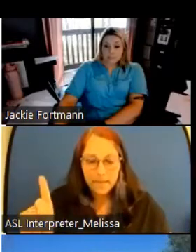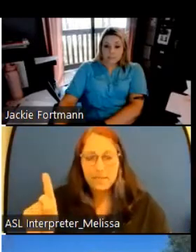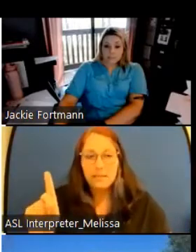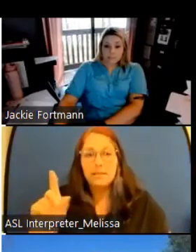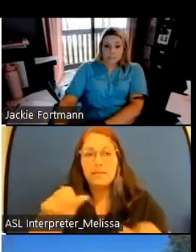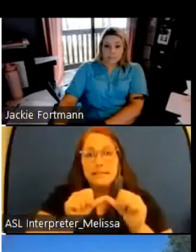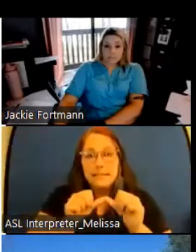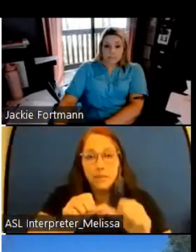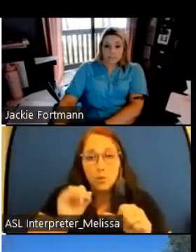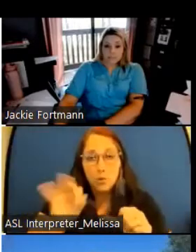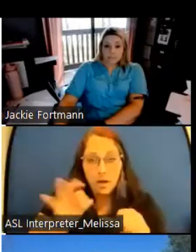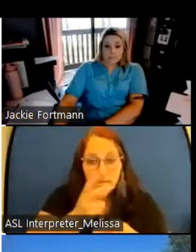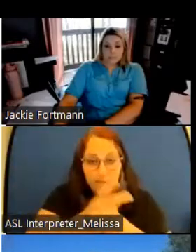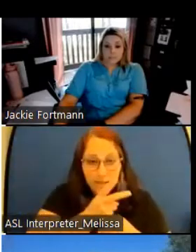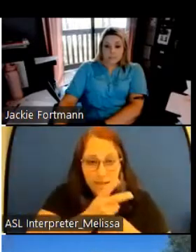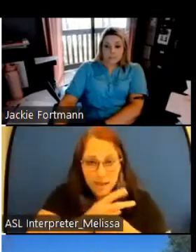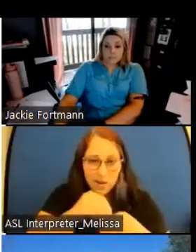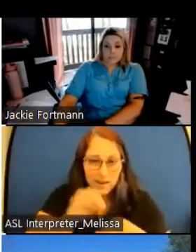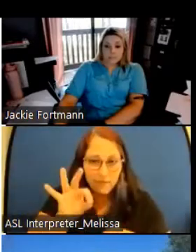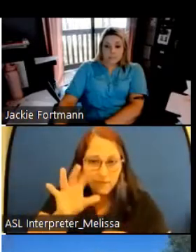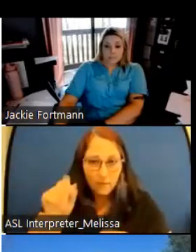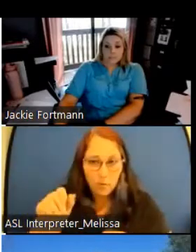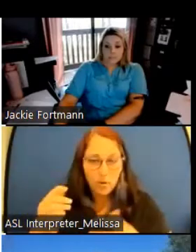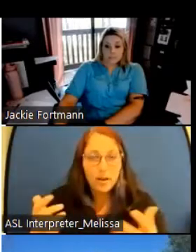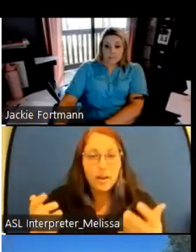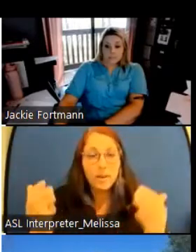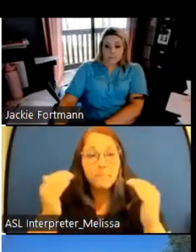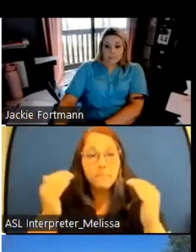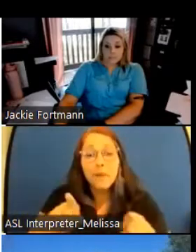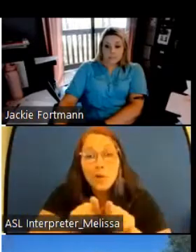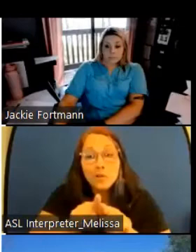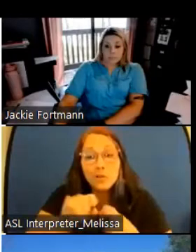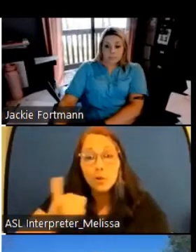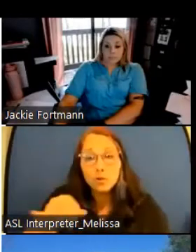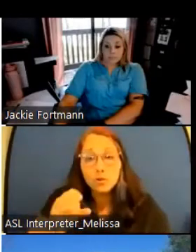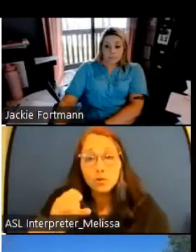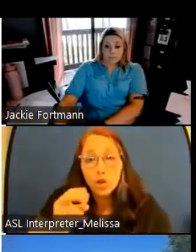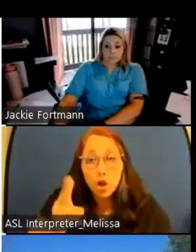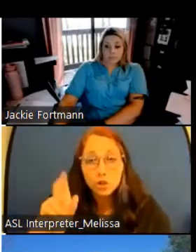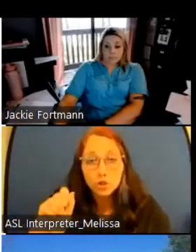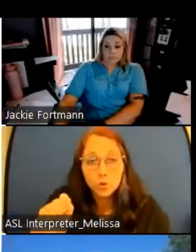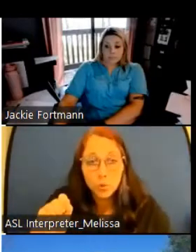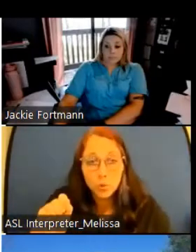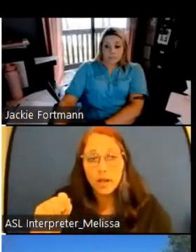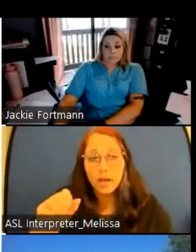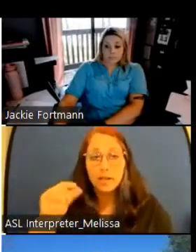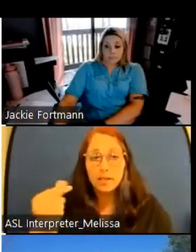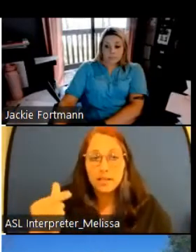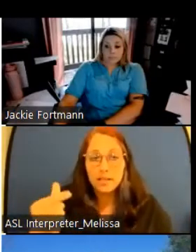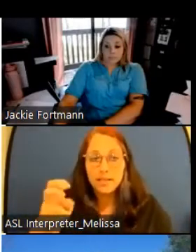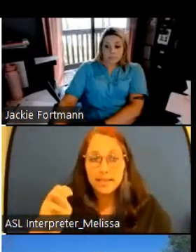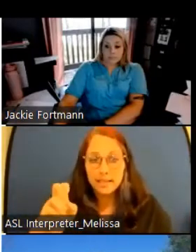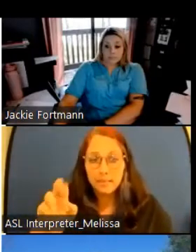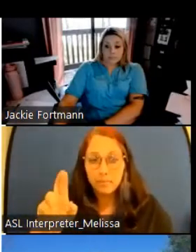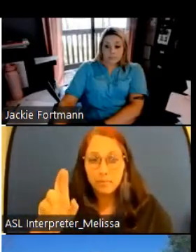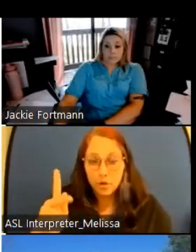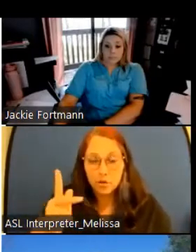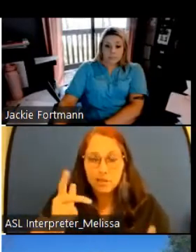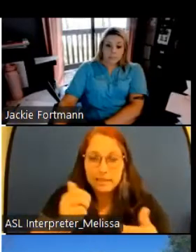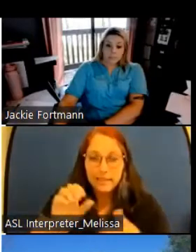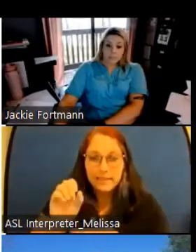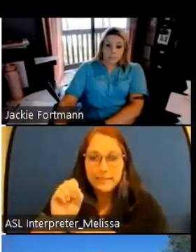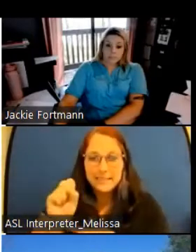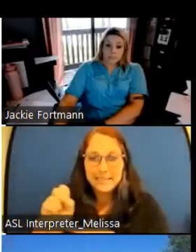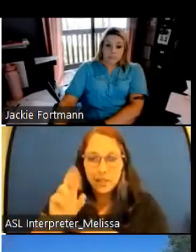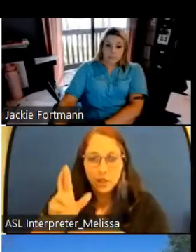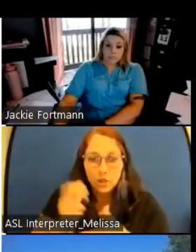President Housing at Bay Aging, and Angie Alley, who is the Assistant Director for Housing Services at Bay Aging,